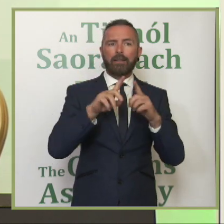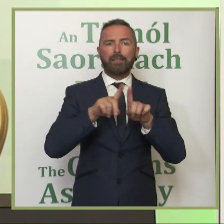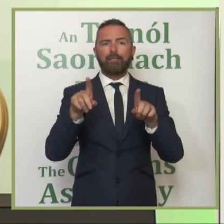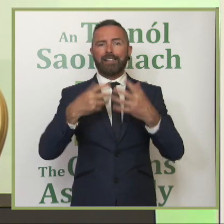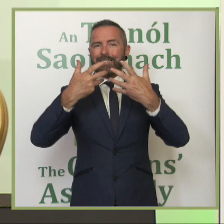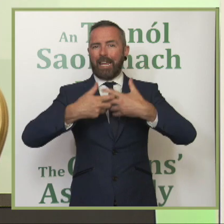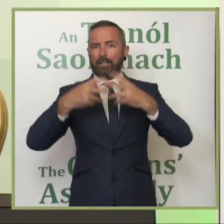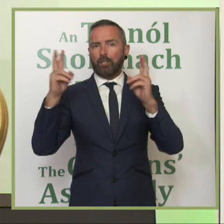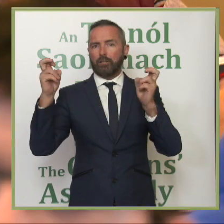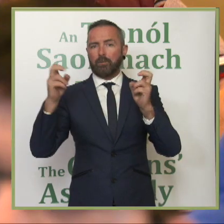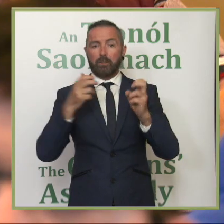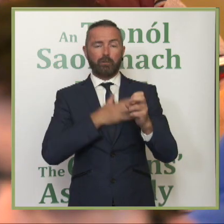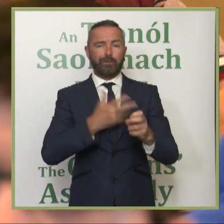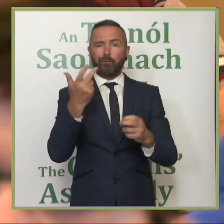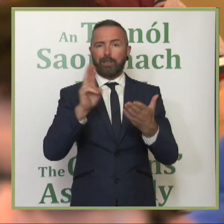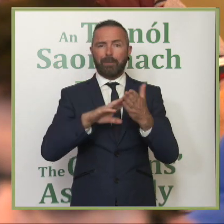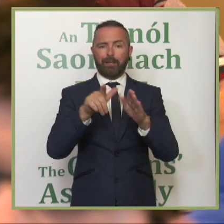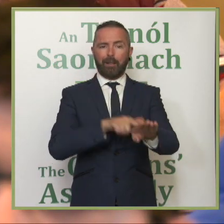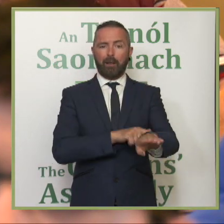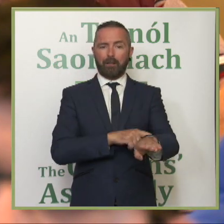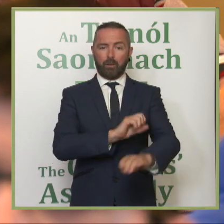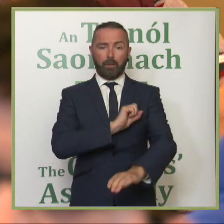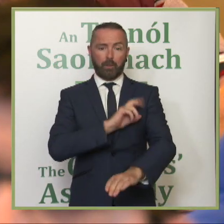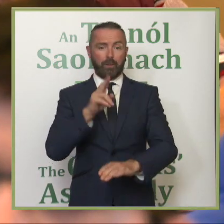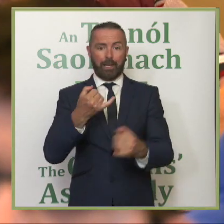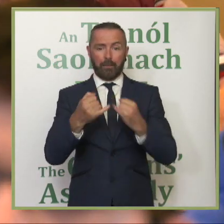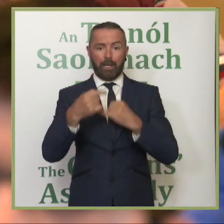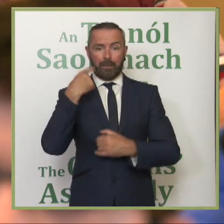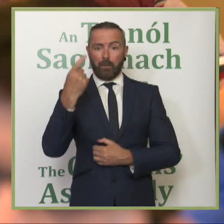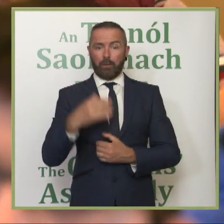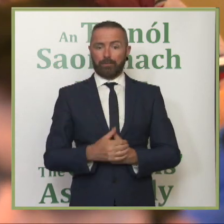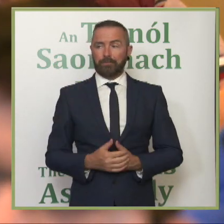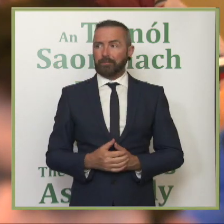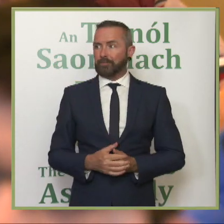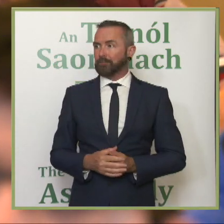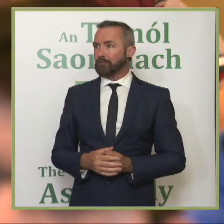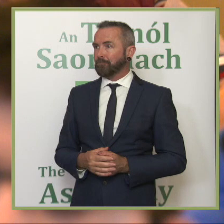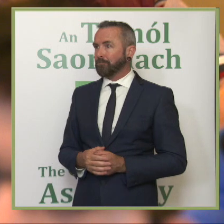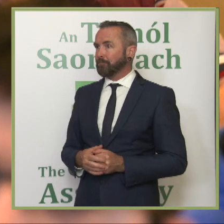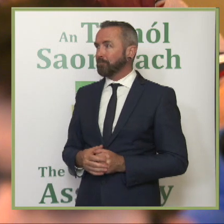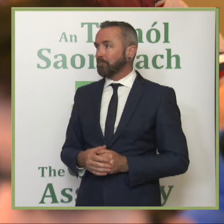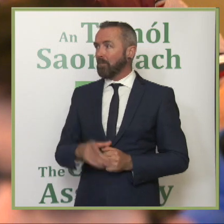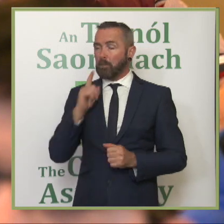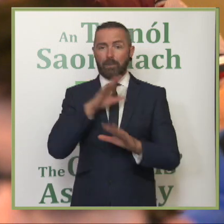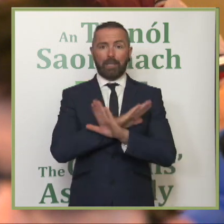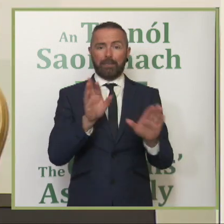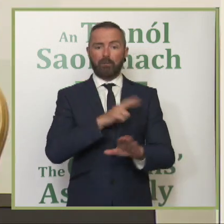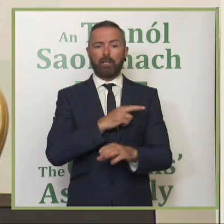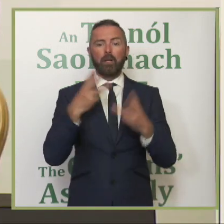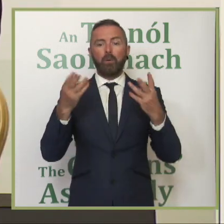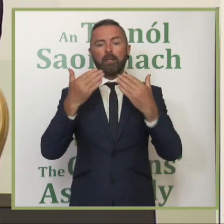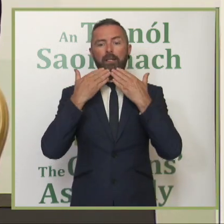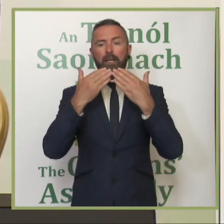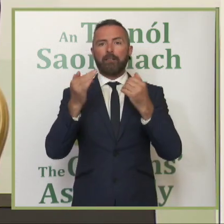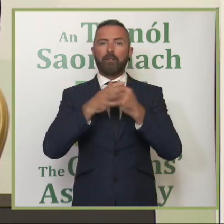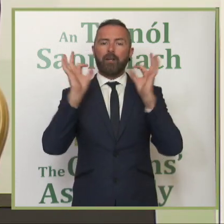terms. It's only 3 minutes long, so Paul won't mind if we create a little bit of space there. But that's it, really. Thank you for an amazing